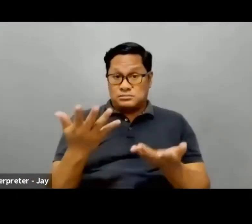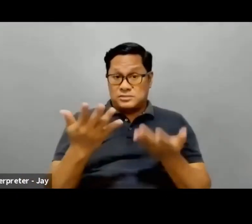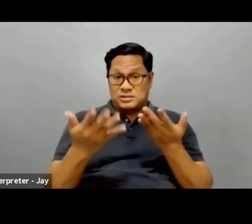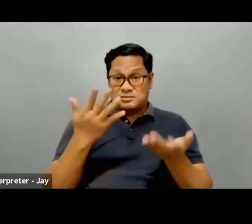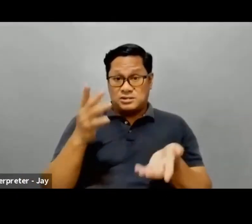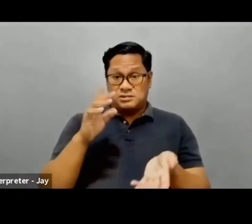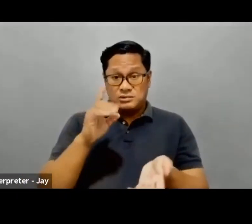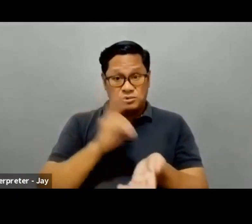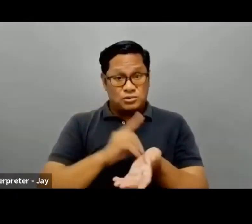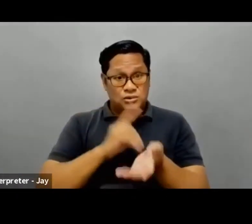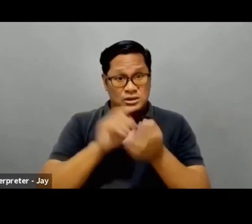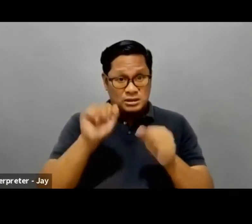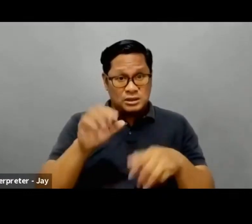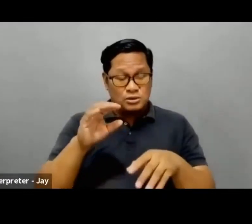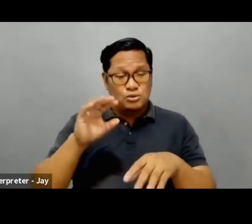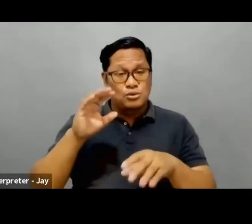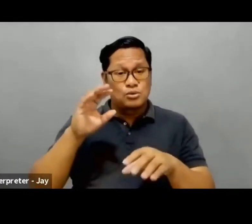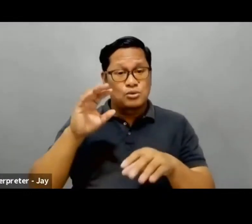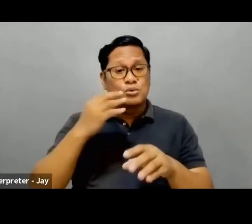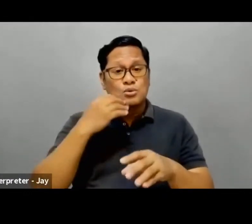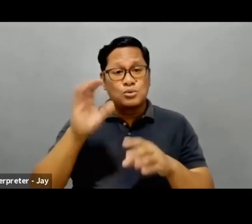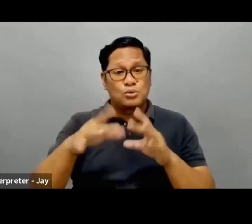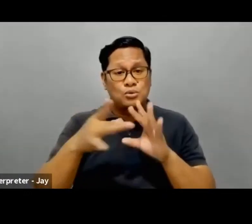on this?